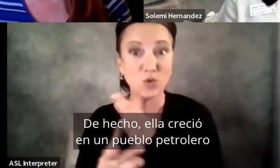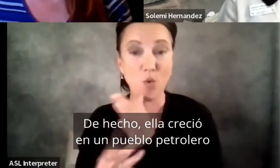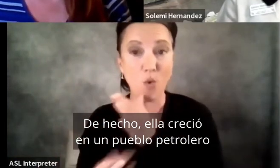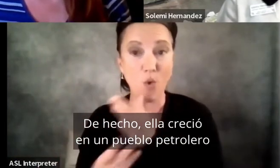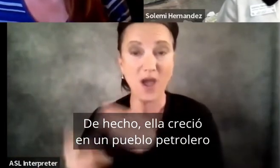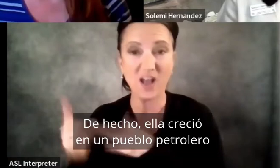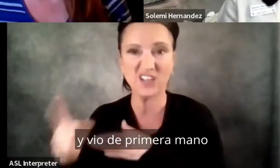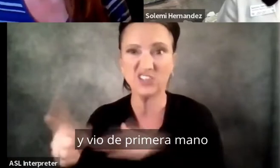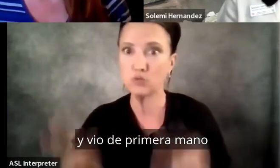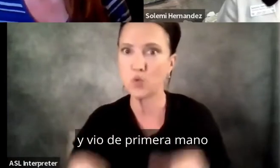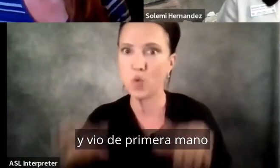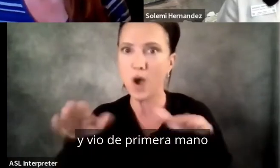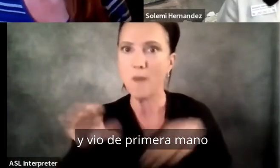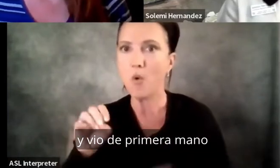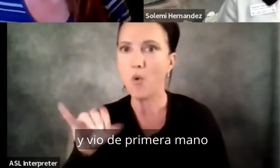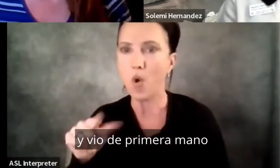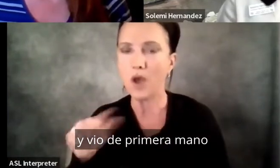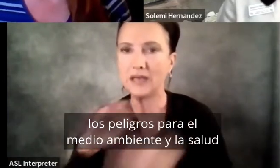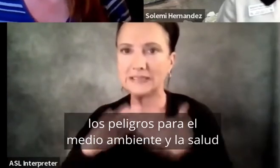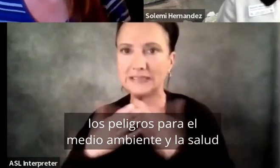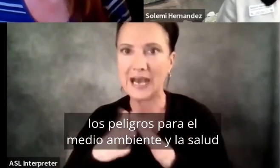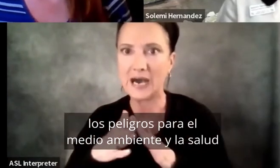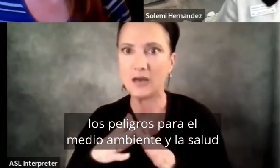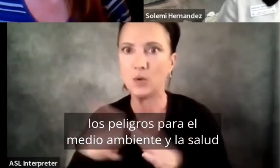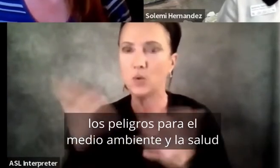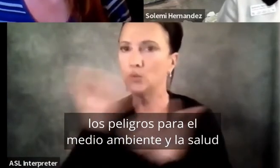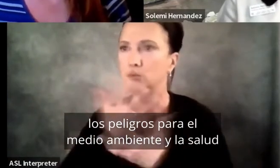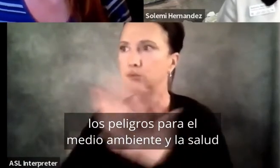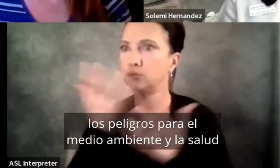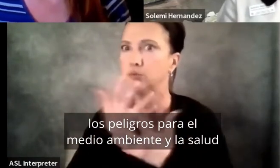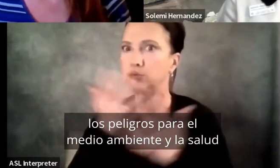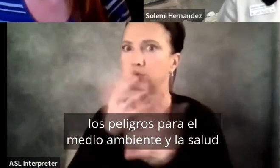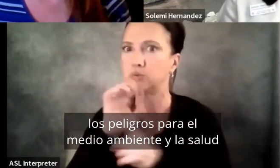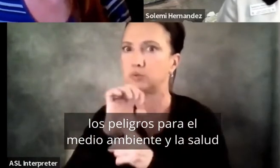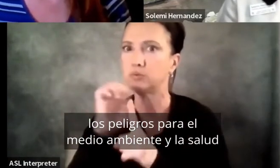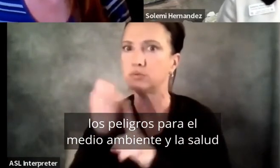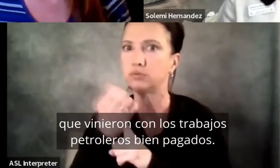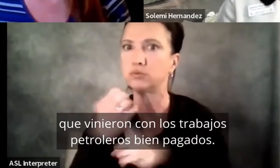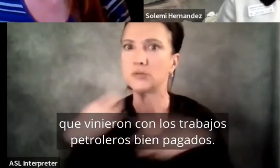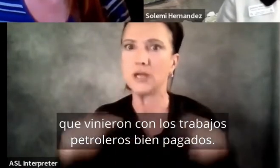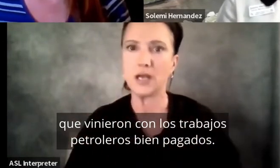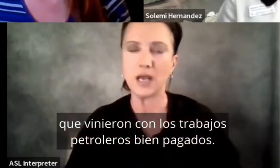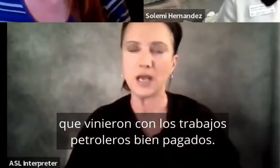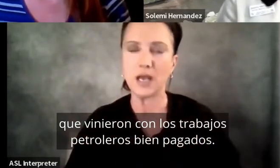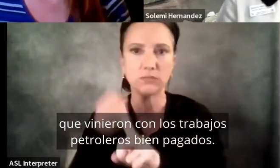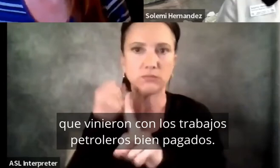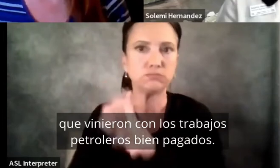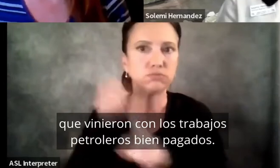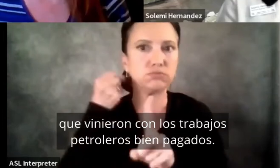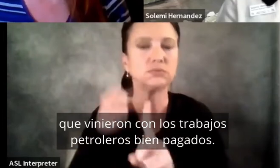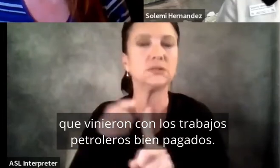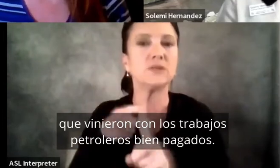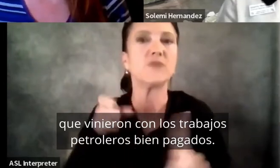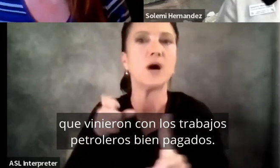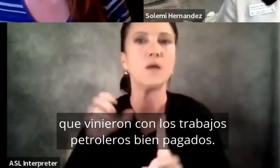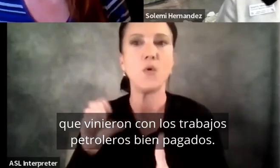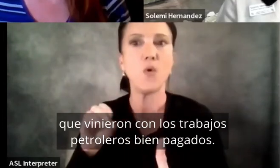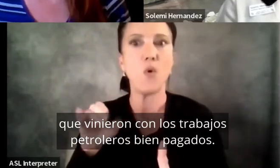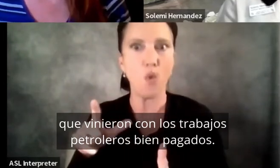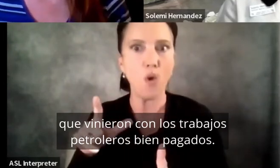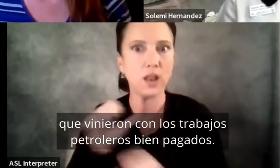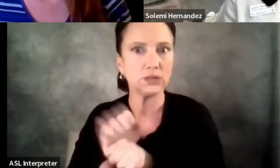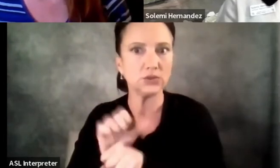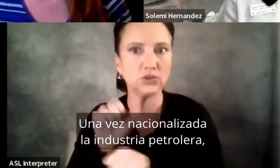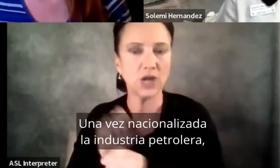in an oil town and saw firsthand the environmental and health hazards that came with the well-paid oil